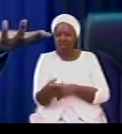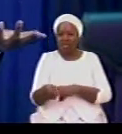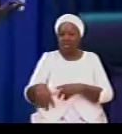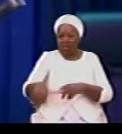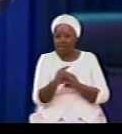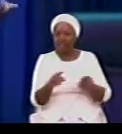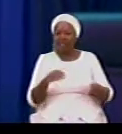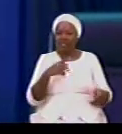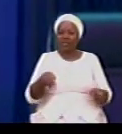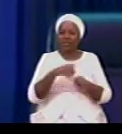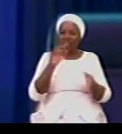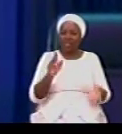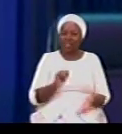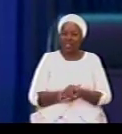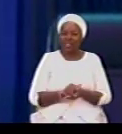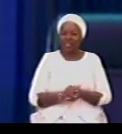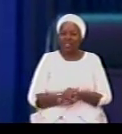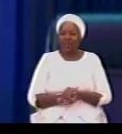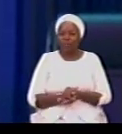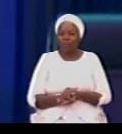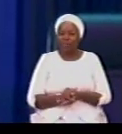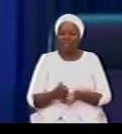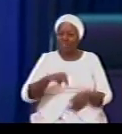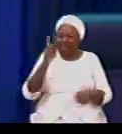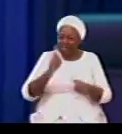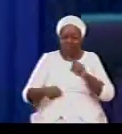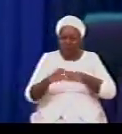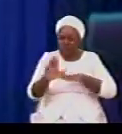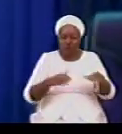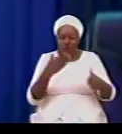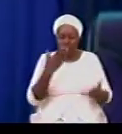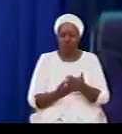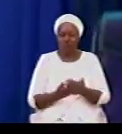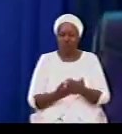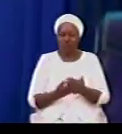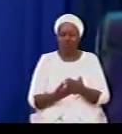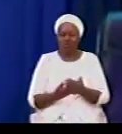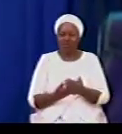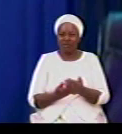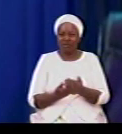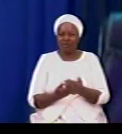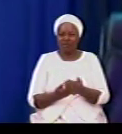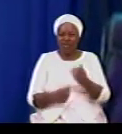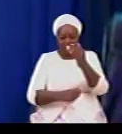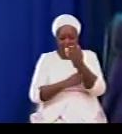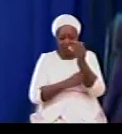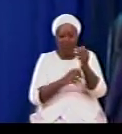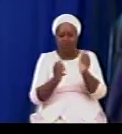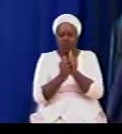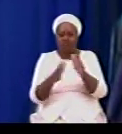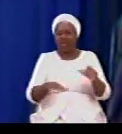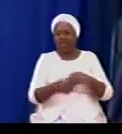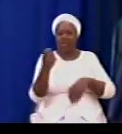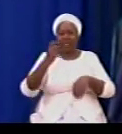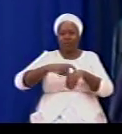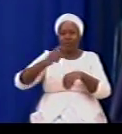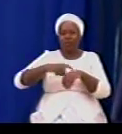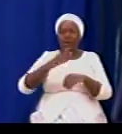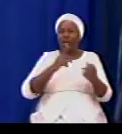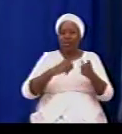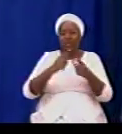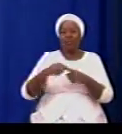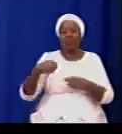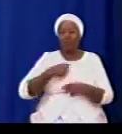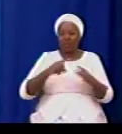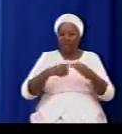Flesh without any bone. And so we were praying, we closed our eyes, and I was